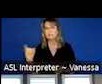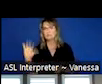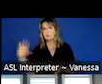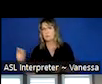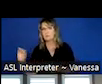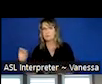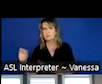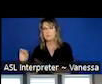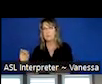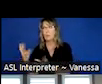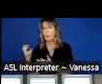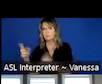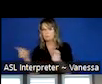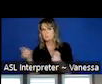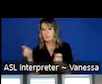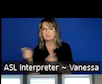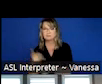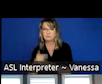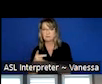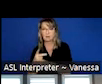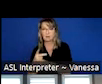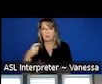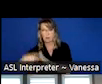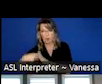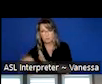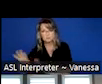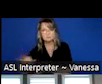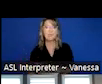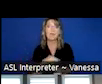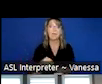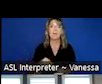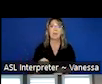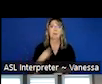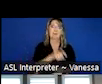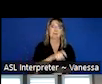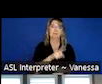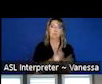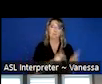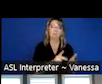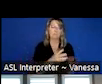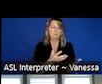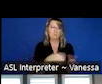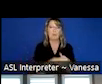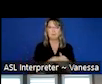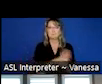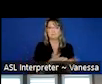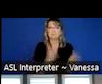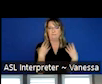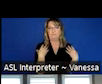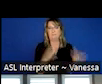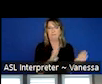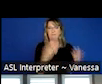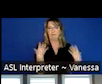companies wanting to manage care and costs, and the need for individuals to be able to access behavioral health